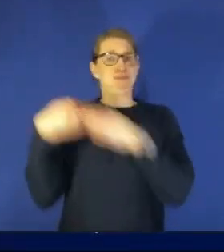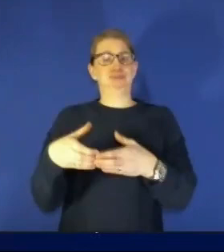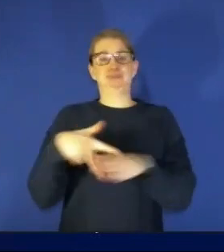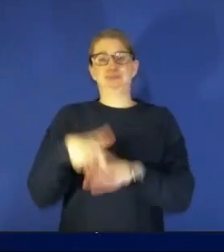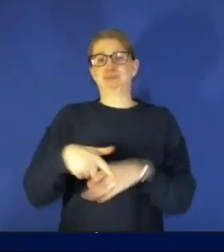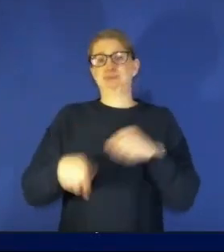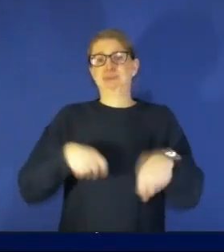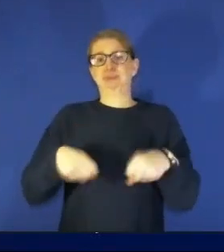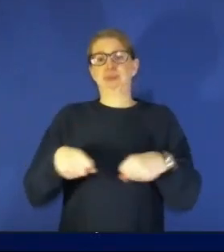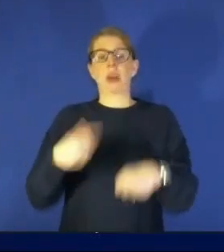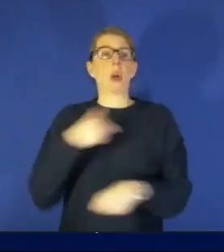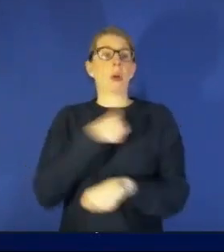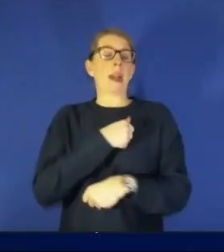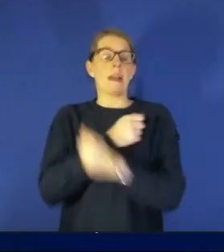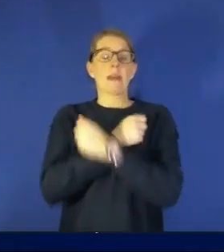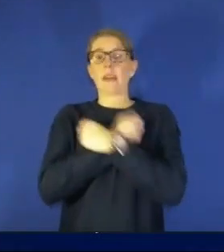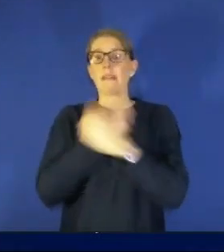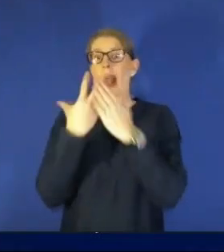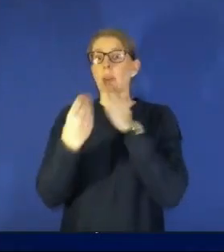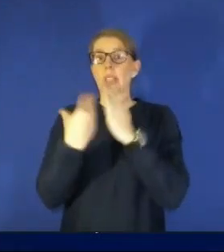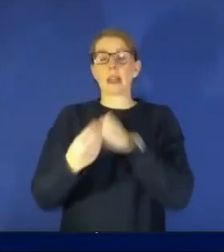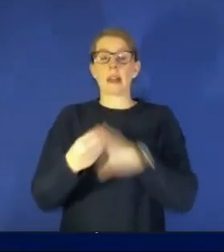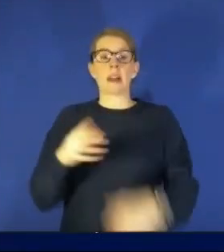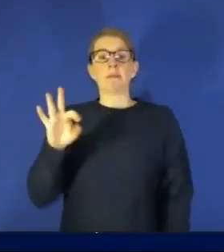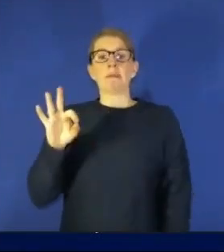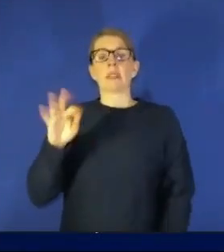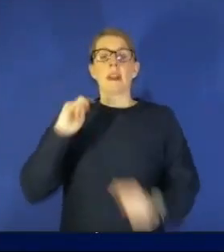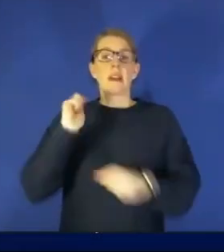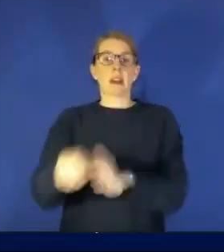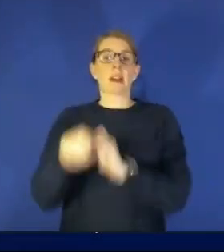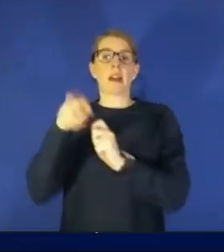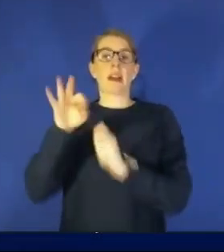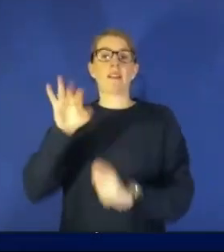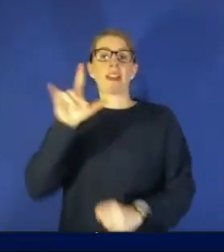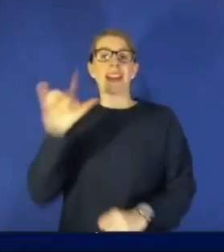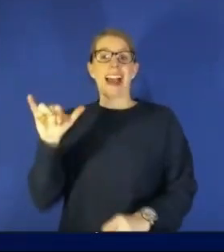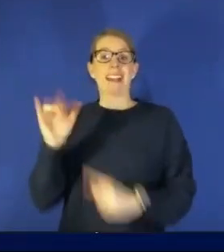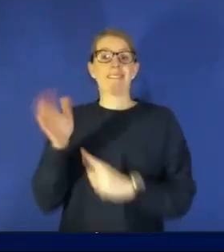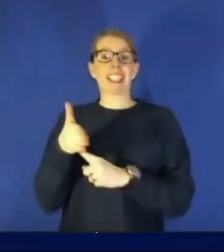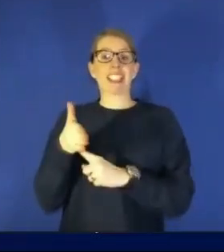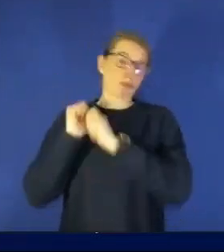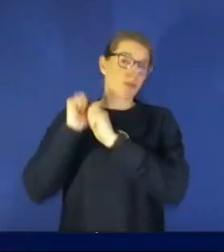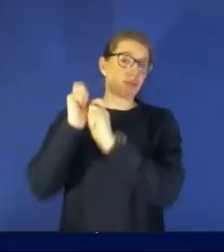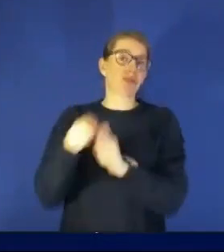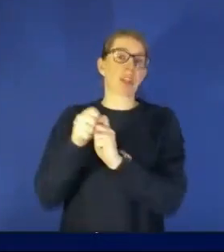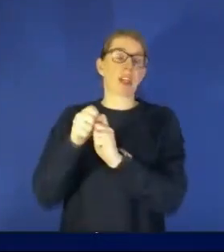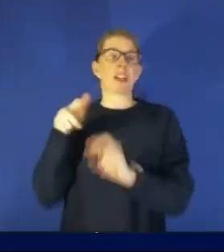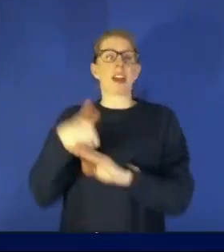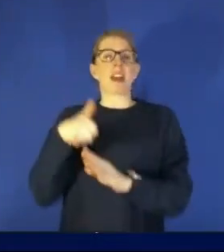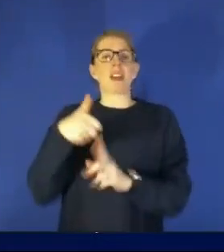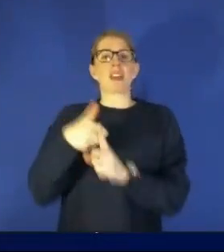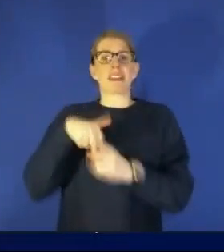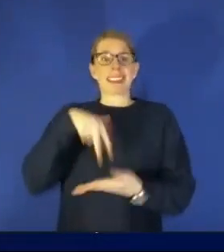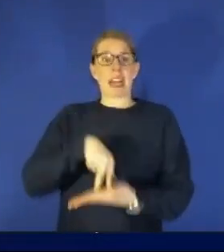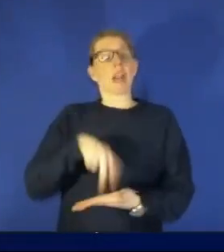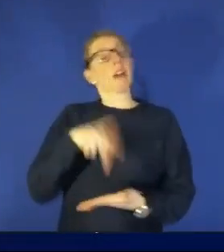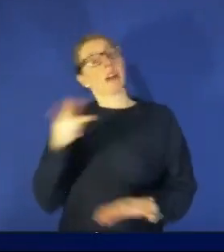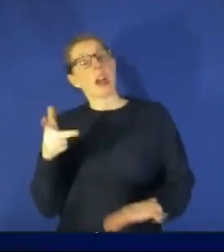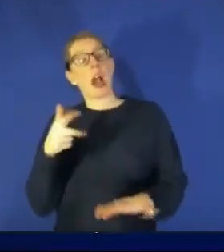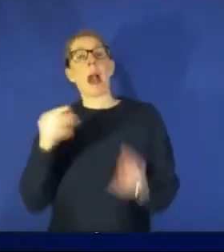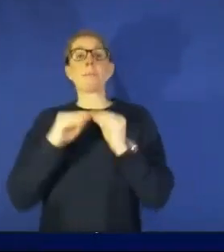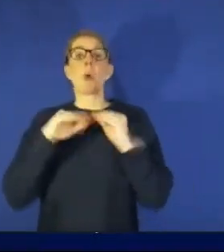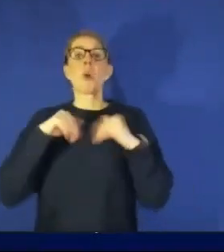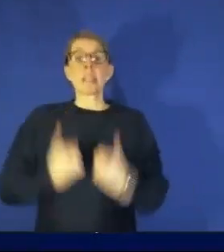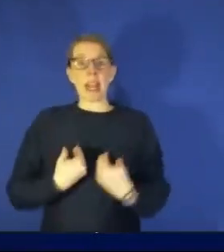going outdoors. And fly fishing is a great activity. People think, well, you're standing around. I am more tired at the end of a